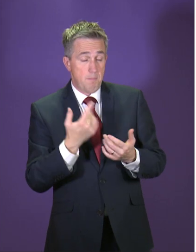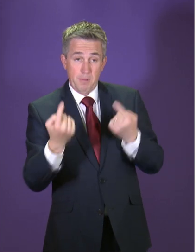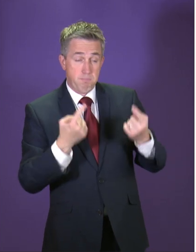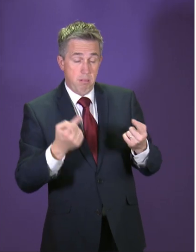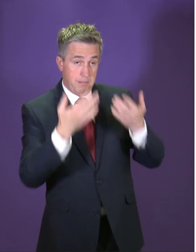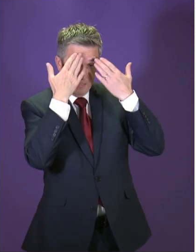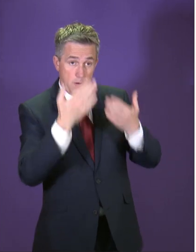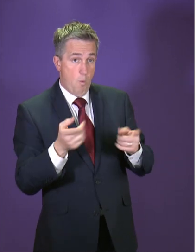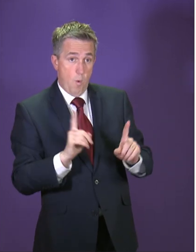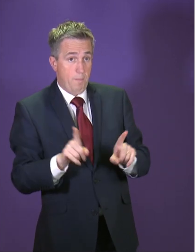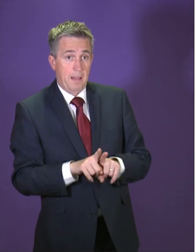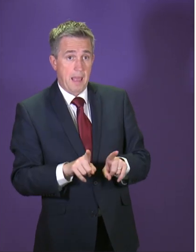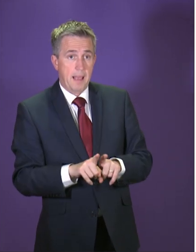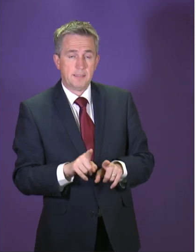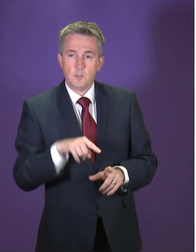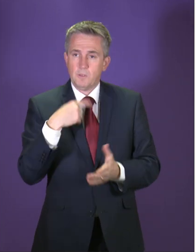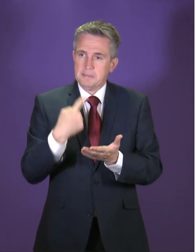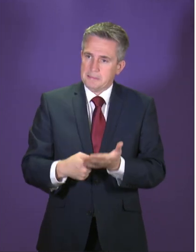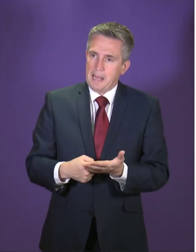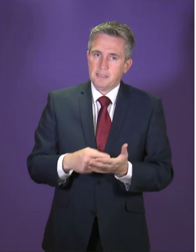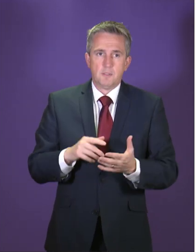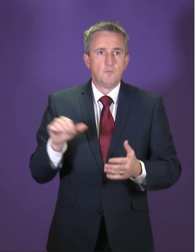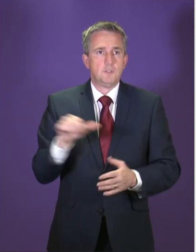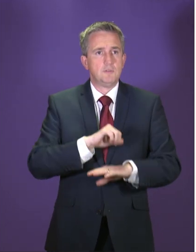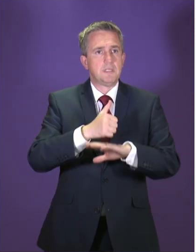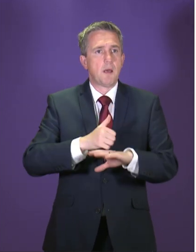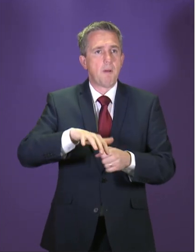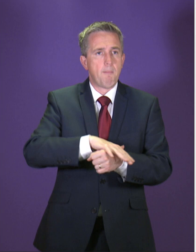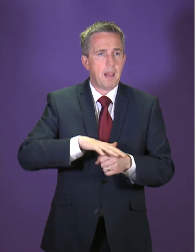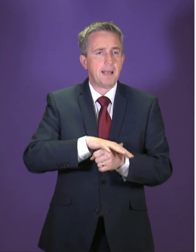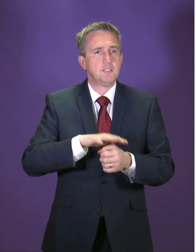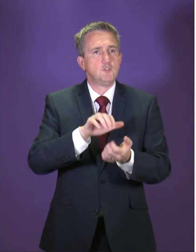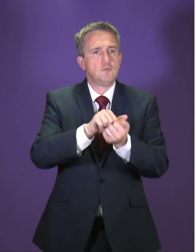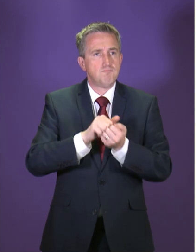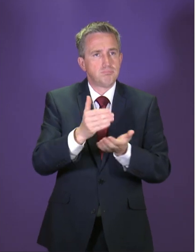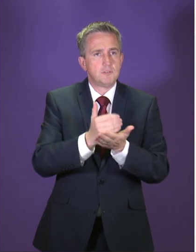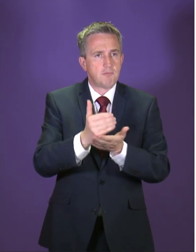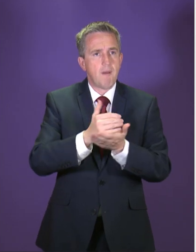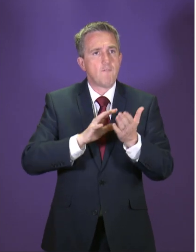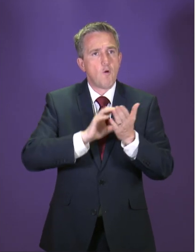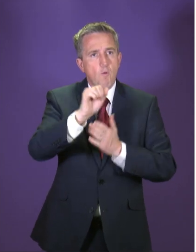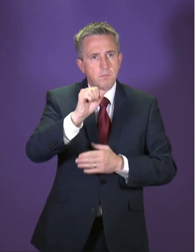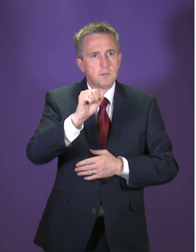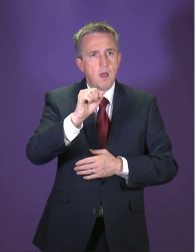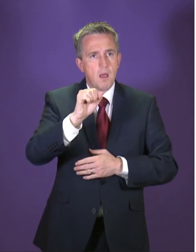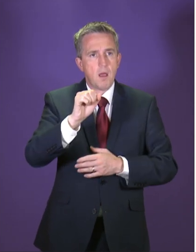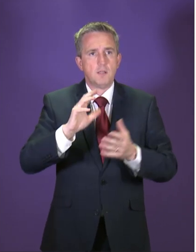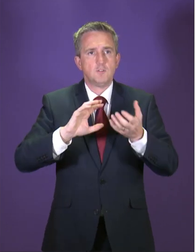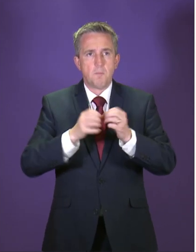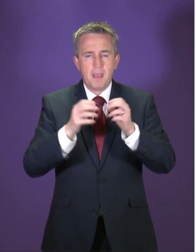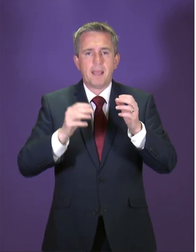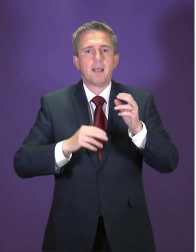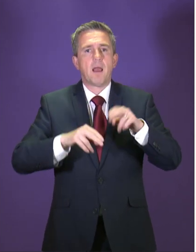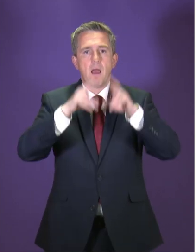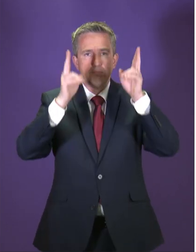could do to preserve a place for culture and cultural production is to make an architecture of